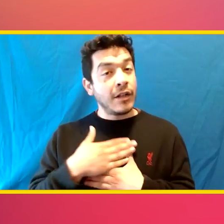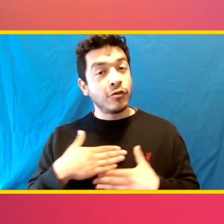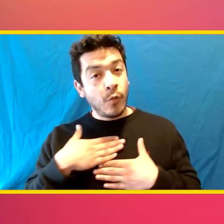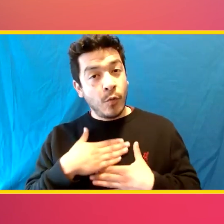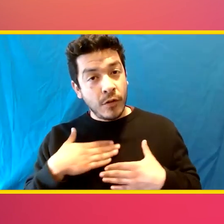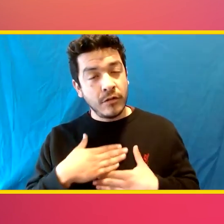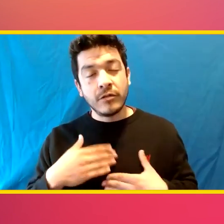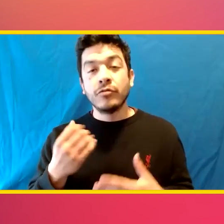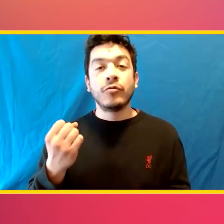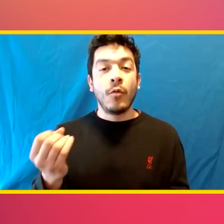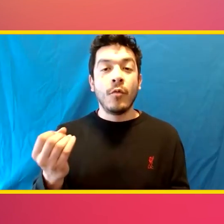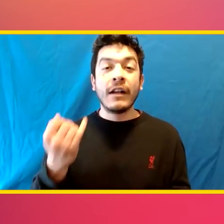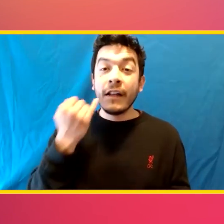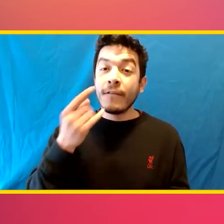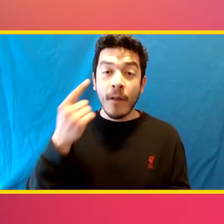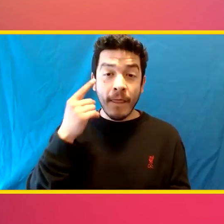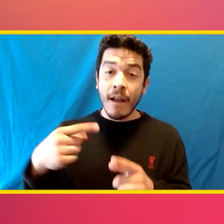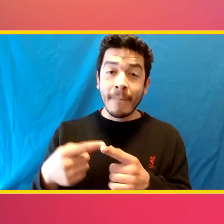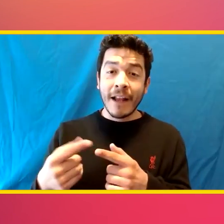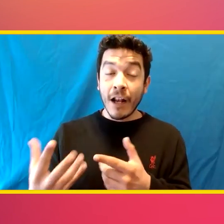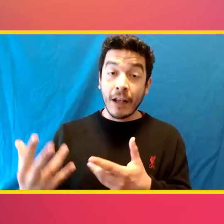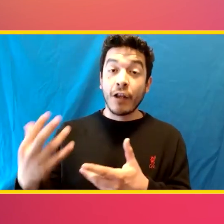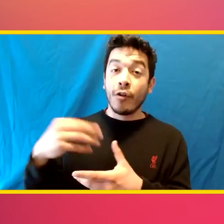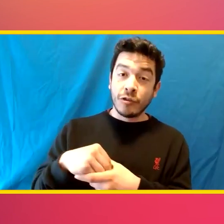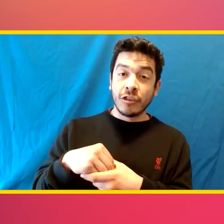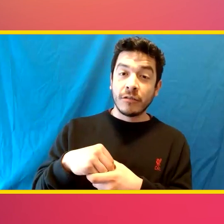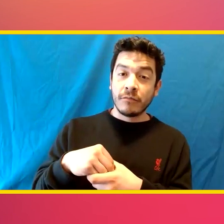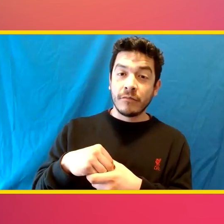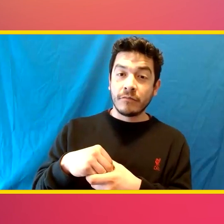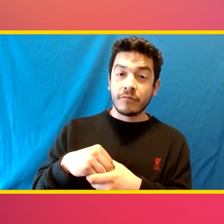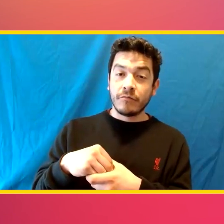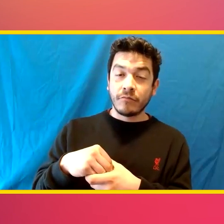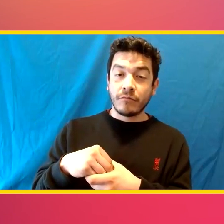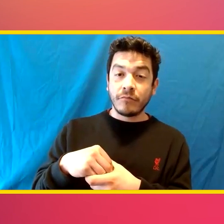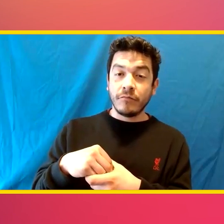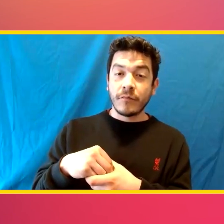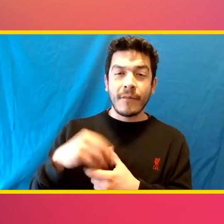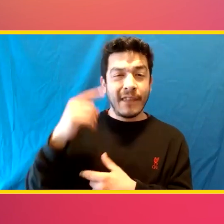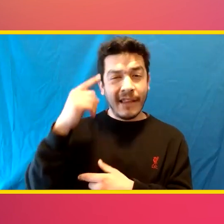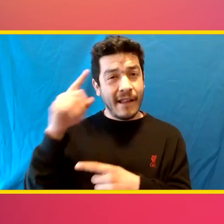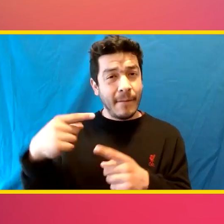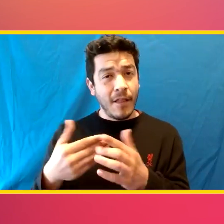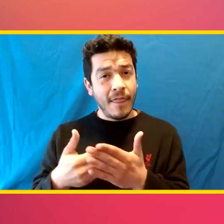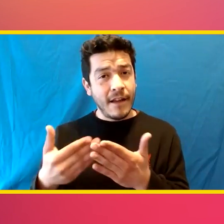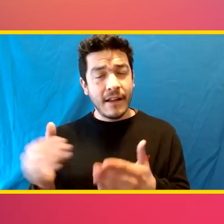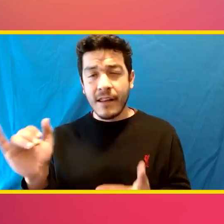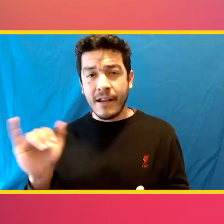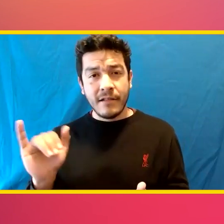enjoy. So if you think about inclusion, um, think about things